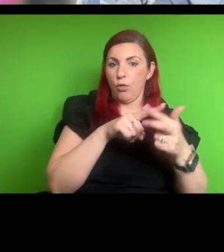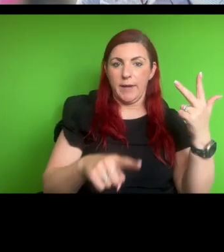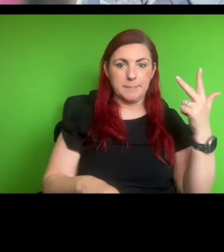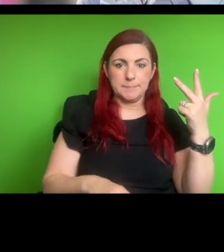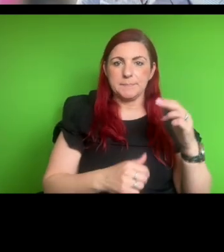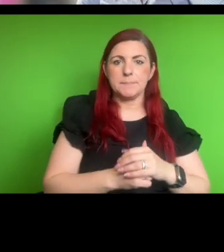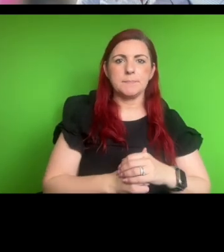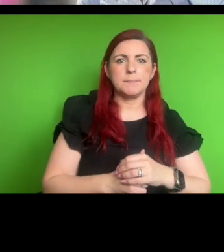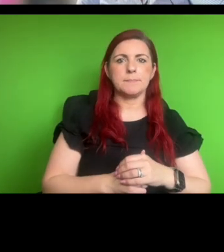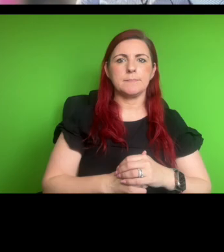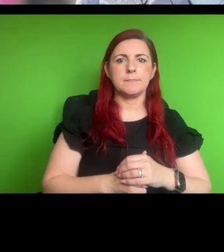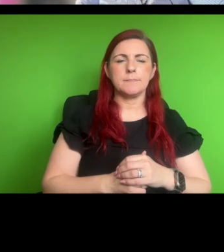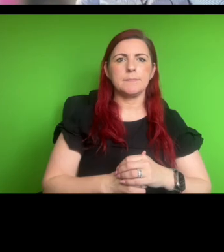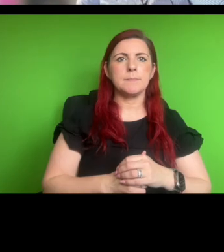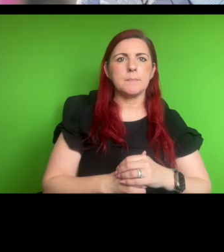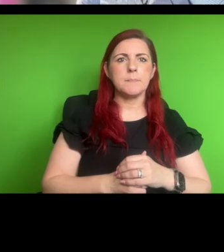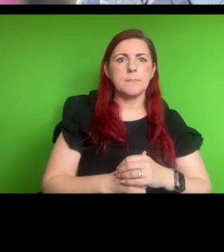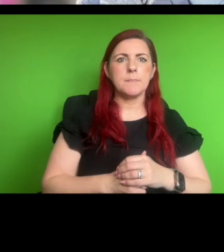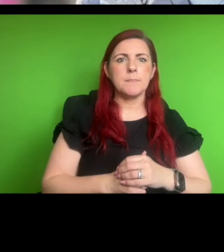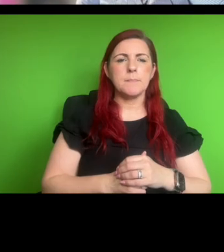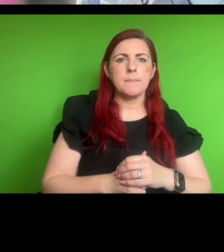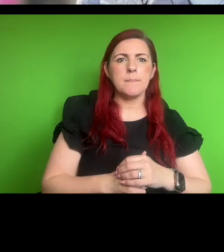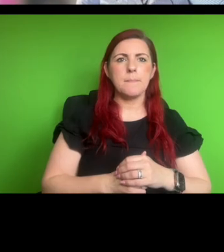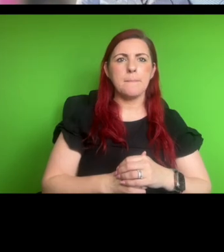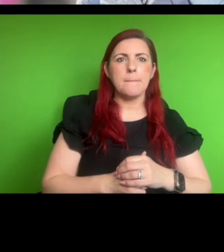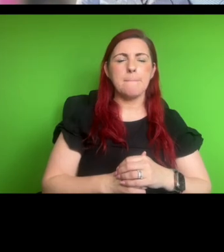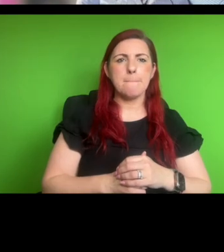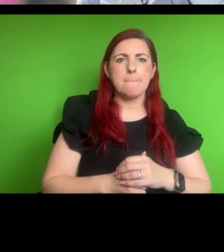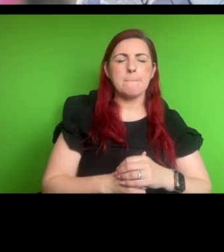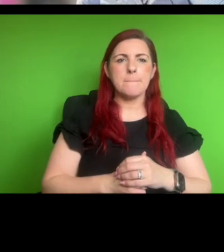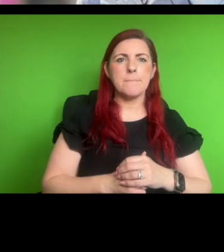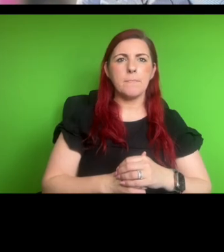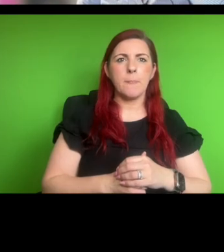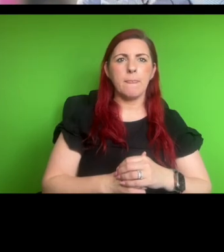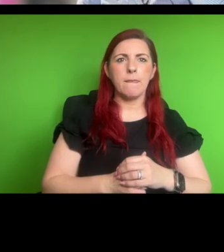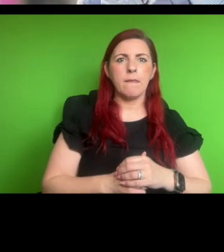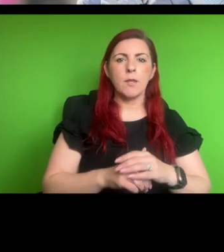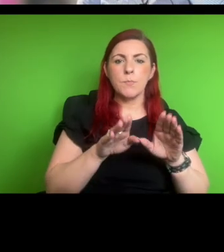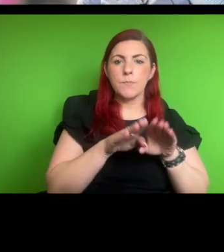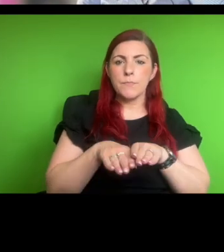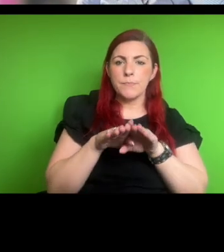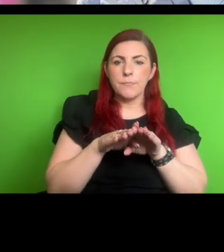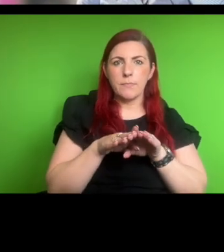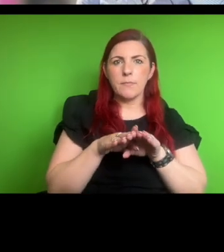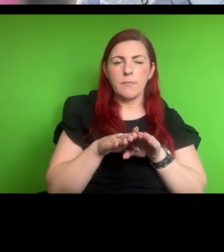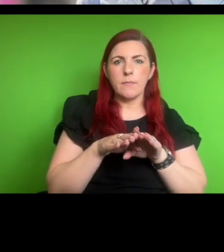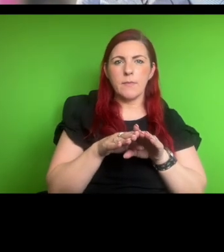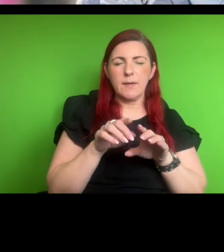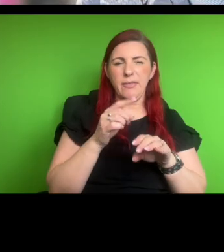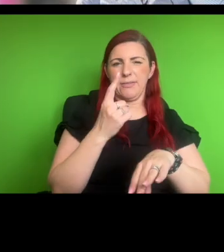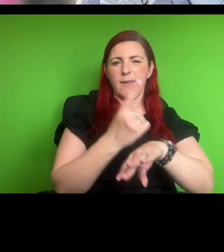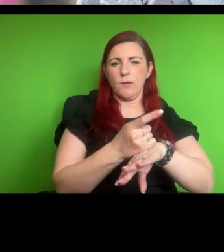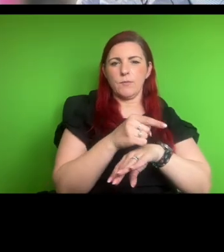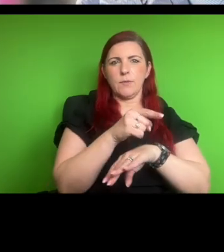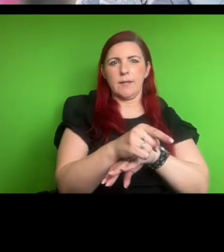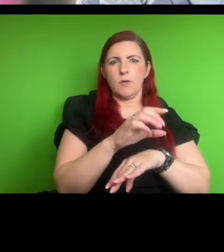Next slide, please. So the standard is set out in various clauses, and in clause